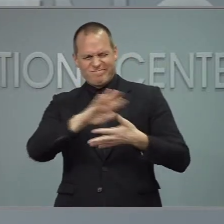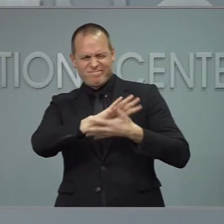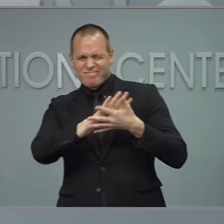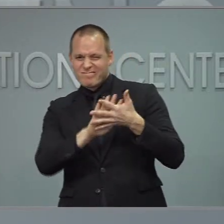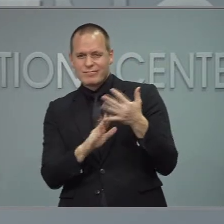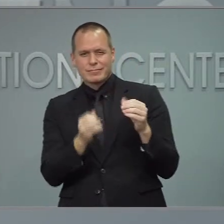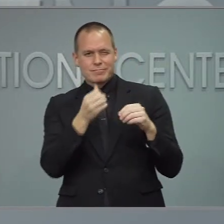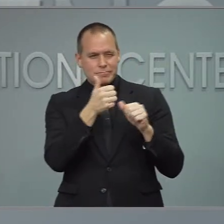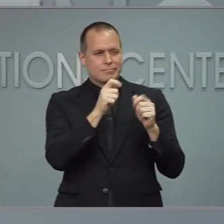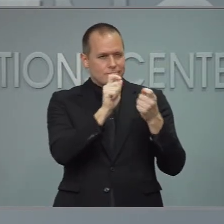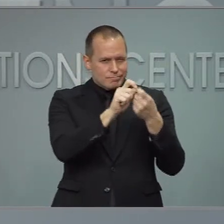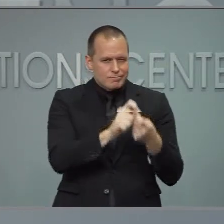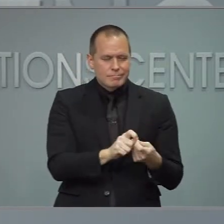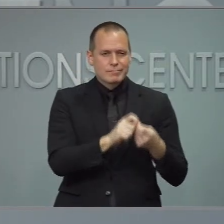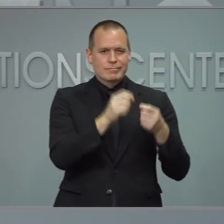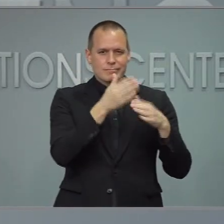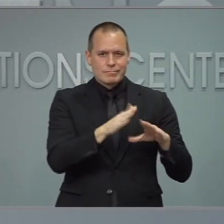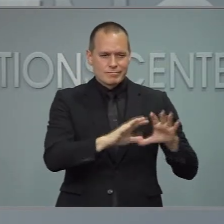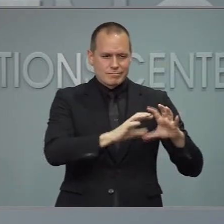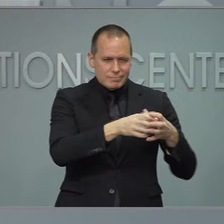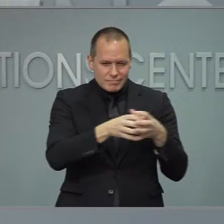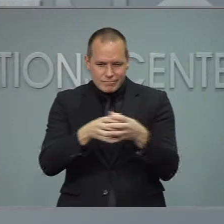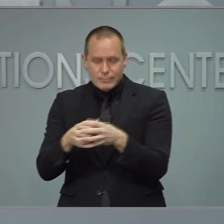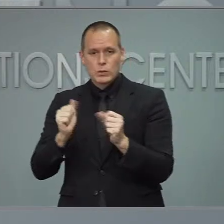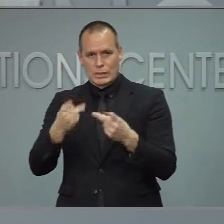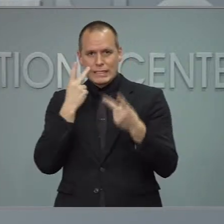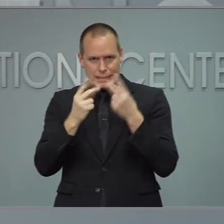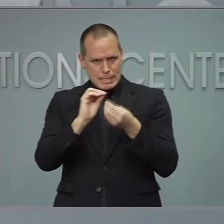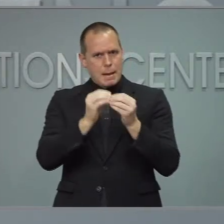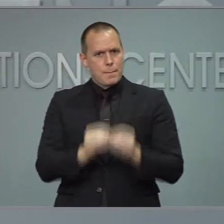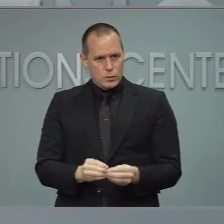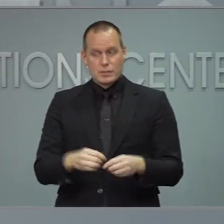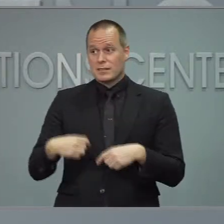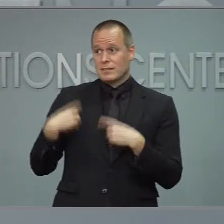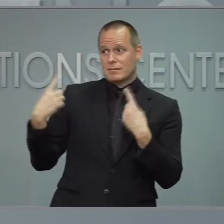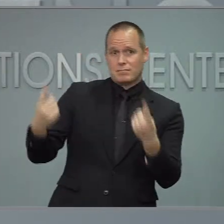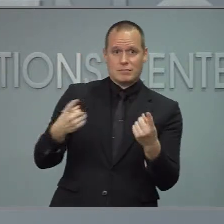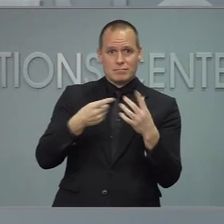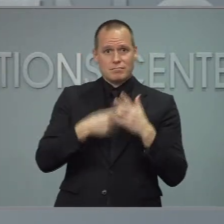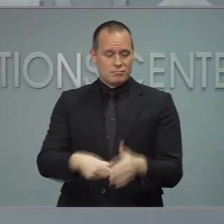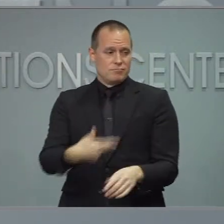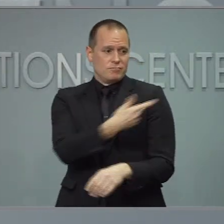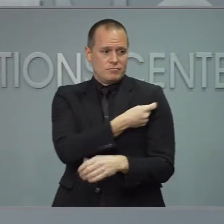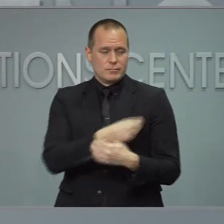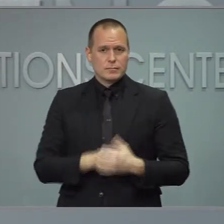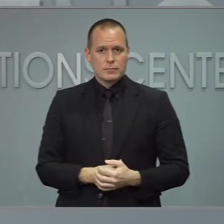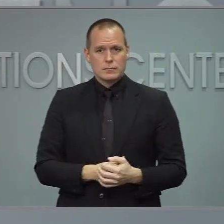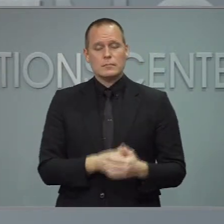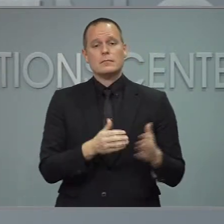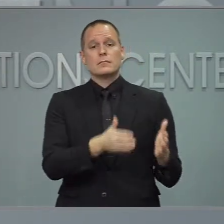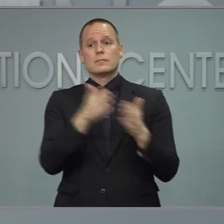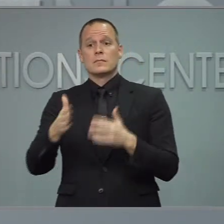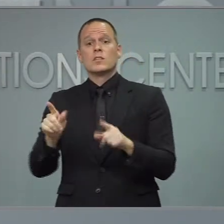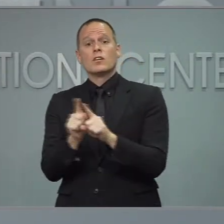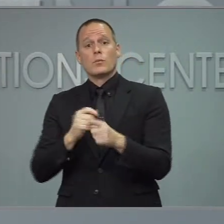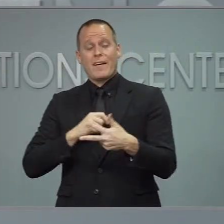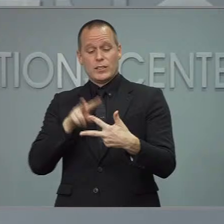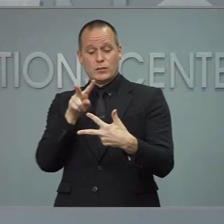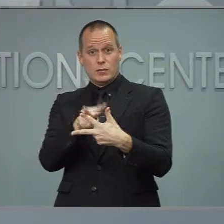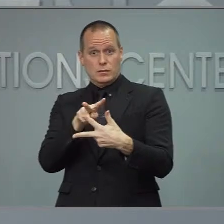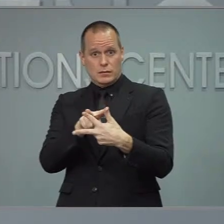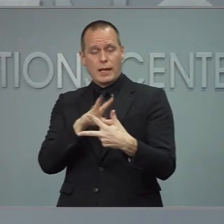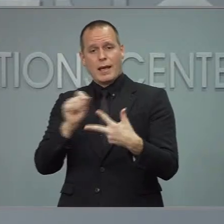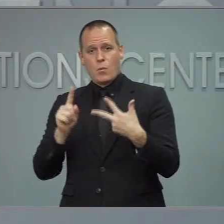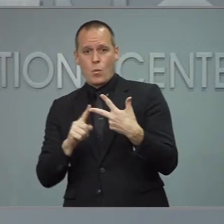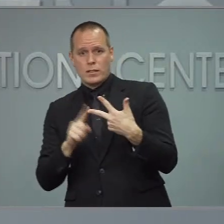trends since vaccinations began. We've also added information that show the number of 2-dose vaccines and